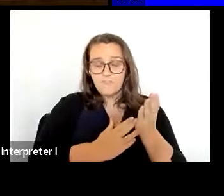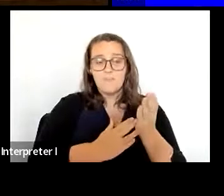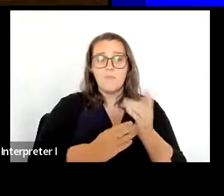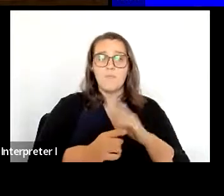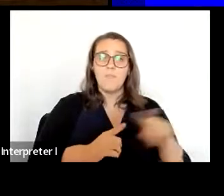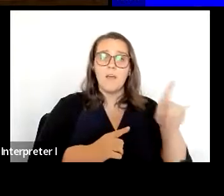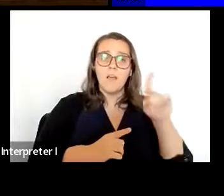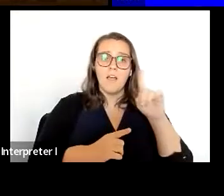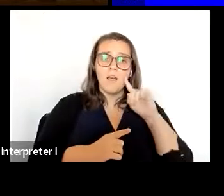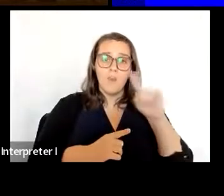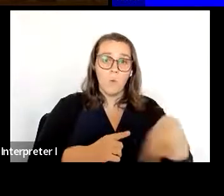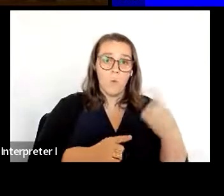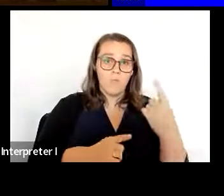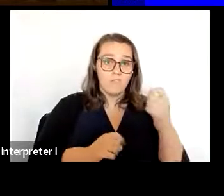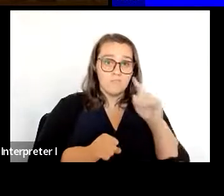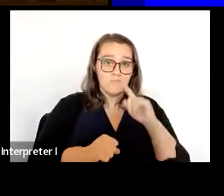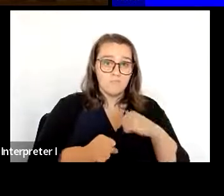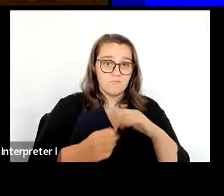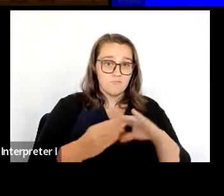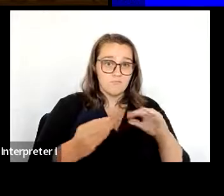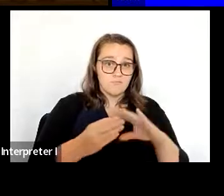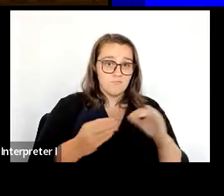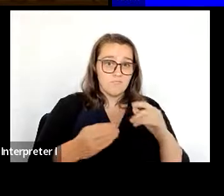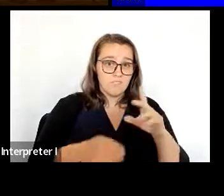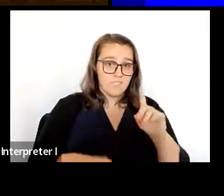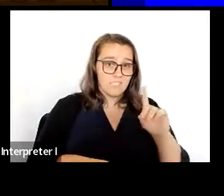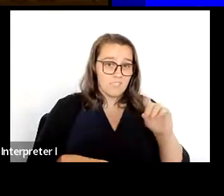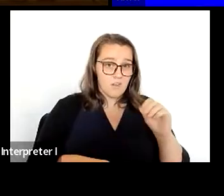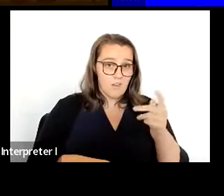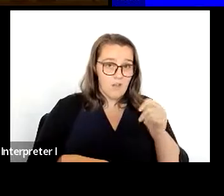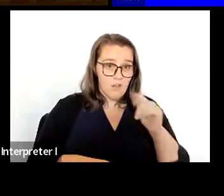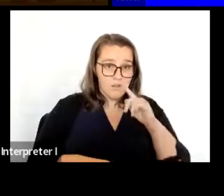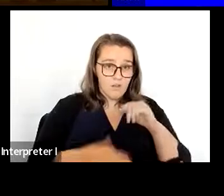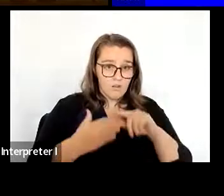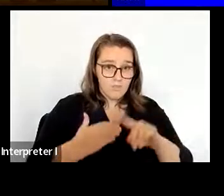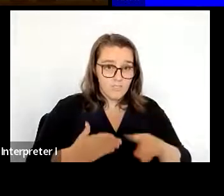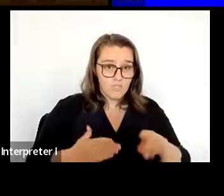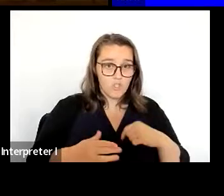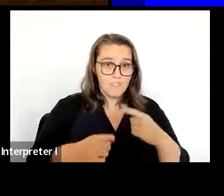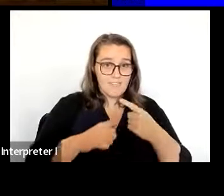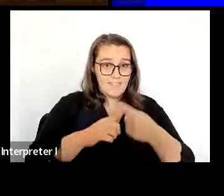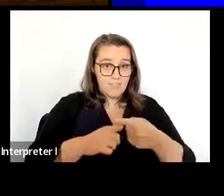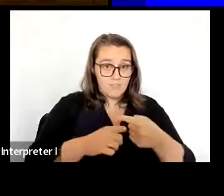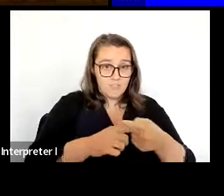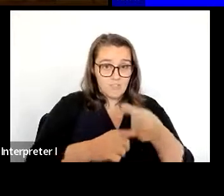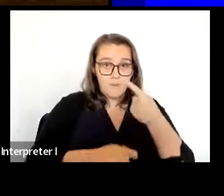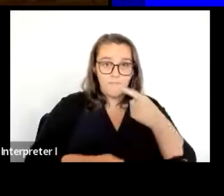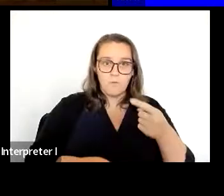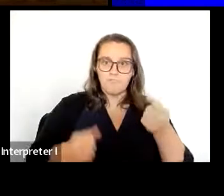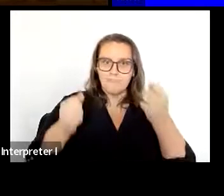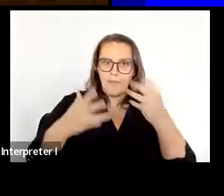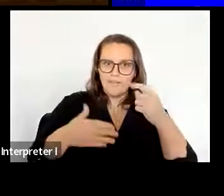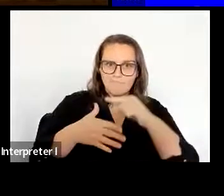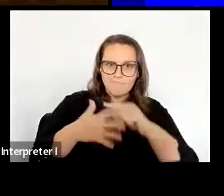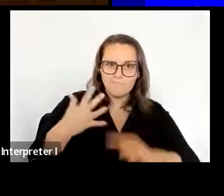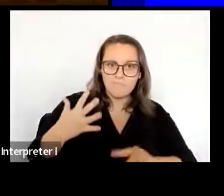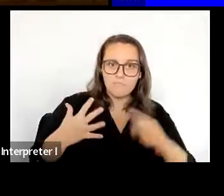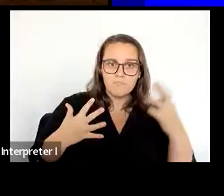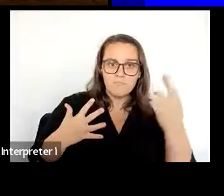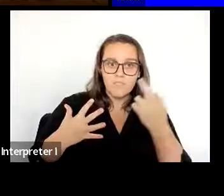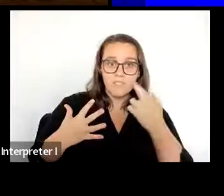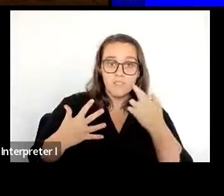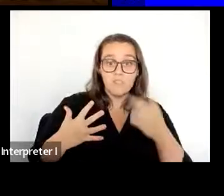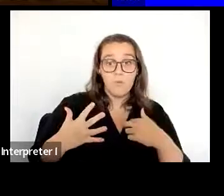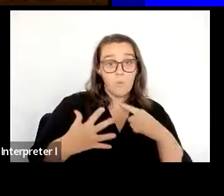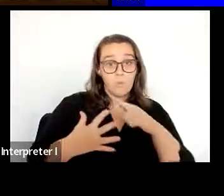is that as they look at intersections, they're looking at intersections presumably for many purposes. But one purpose that